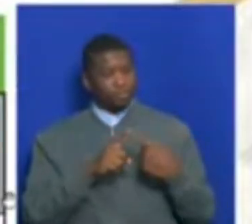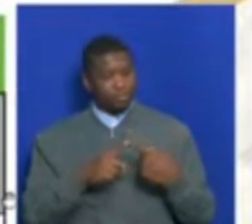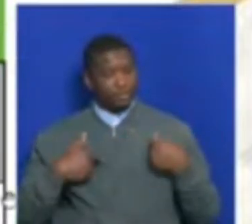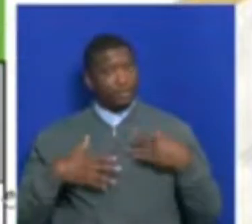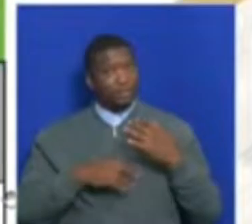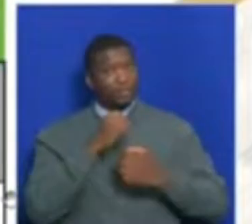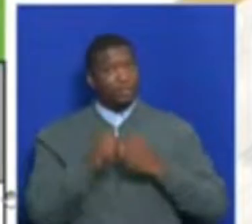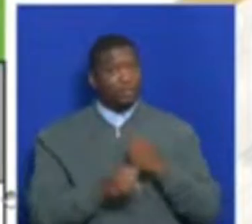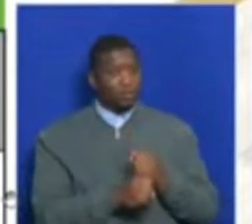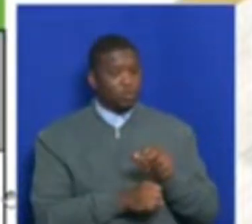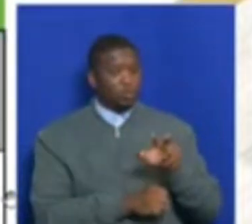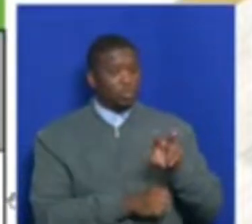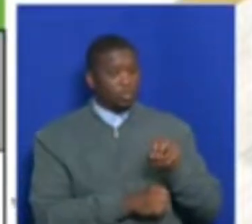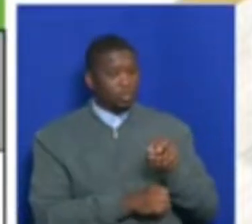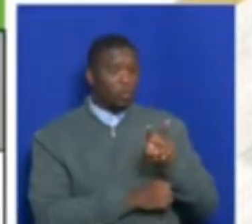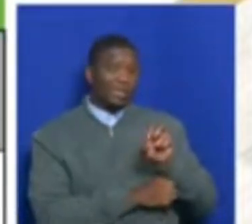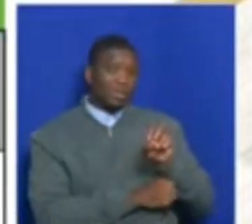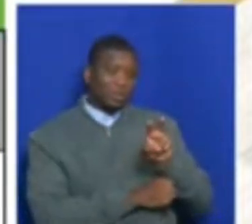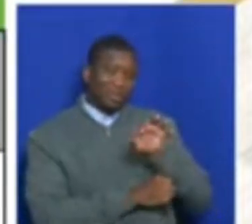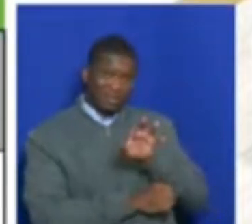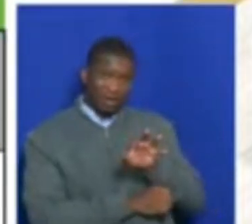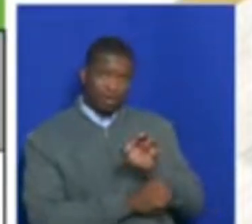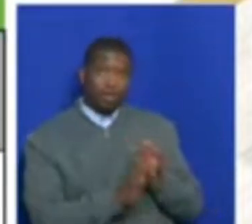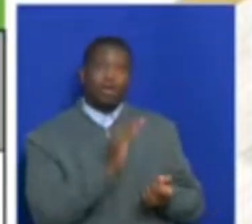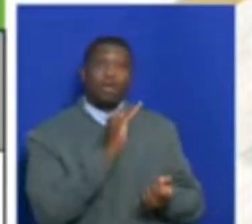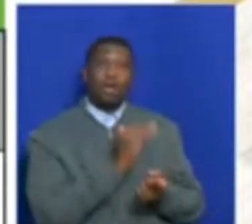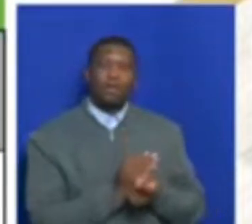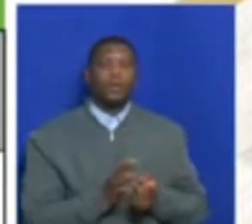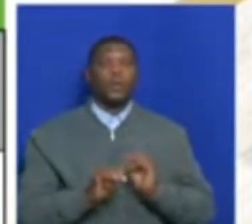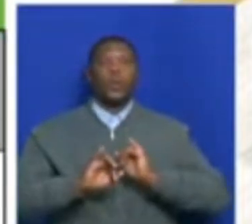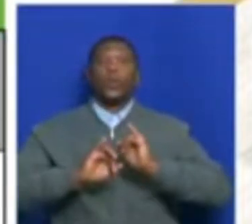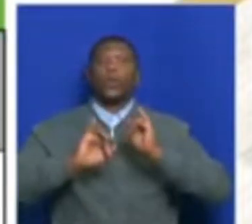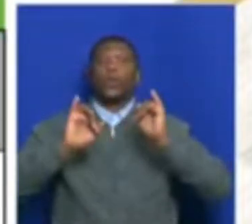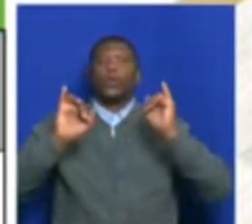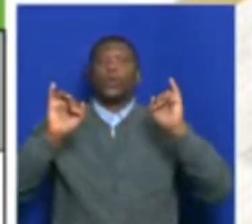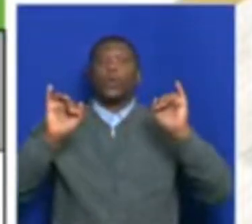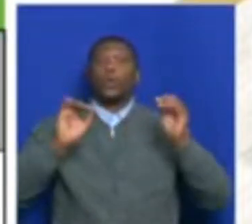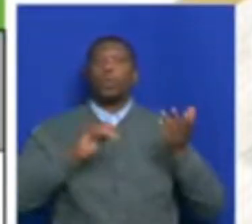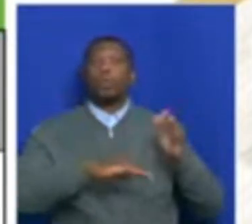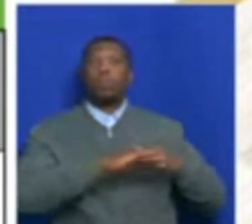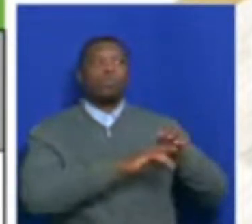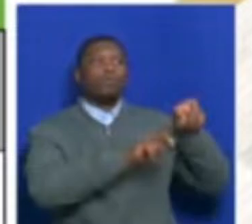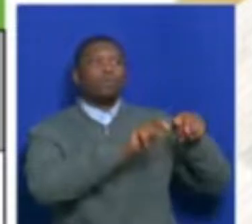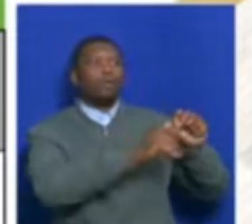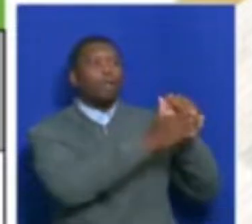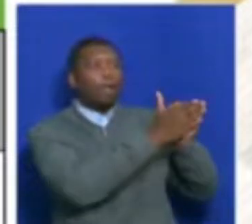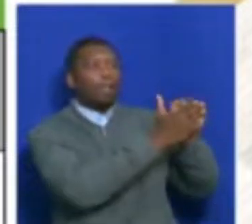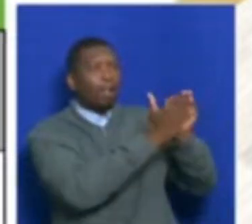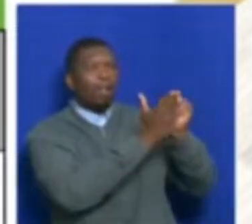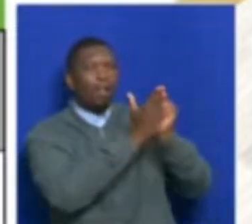a surge in extrajudicial killings, which IPID has noted with great concern.